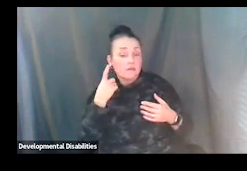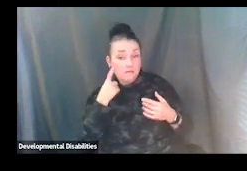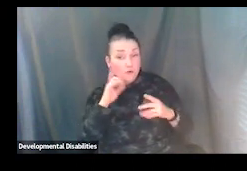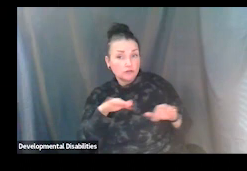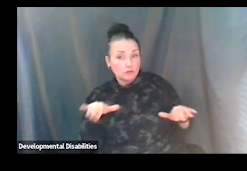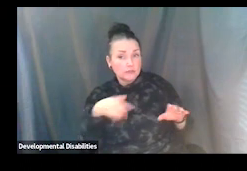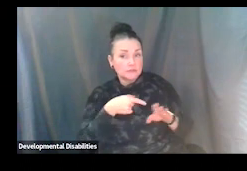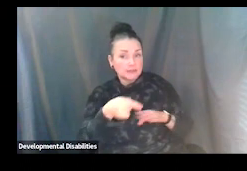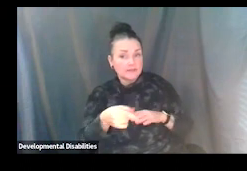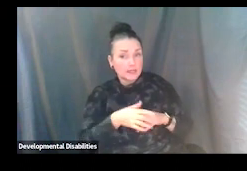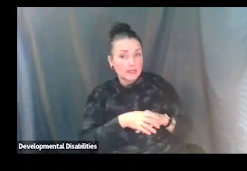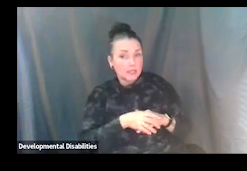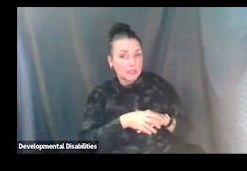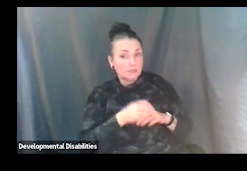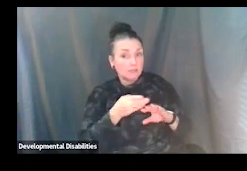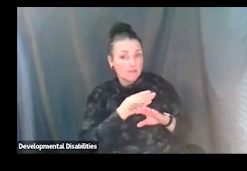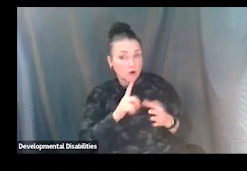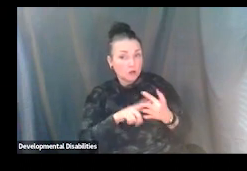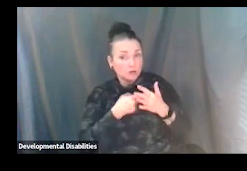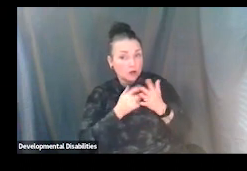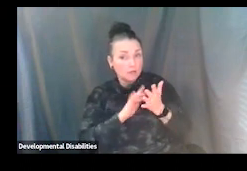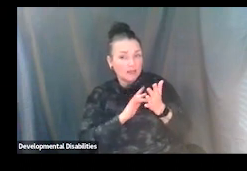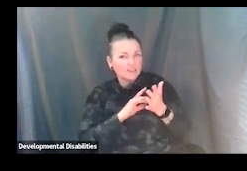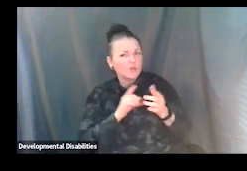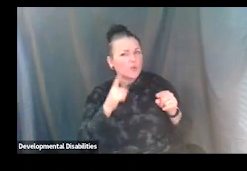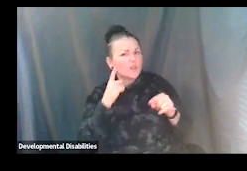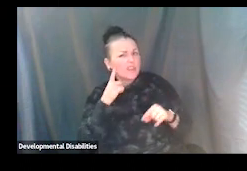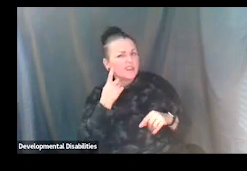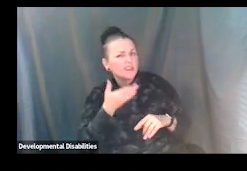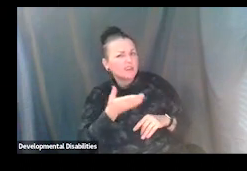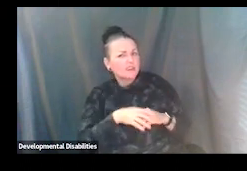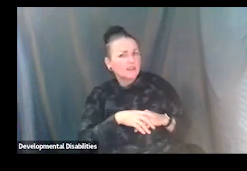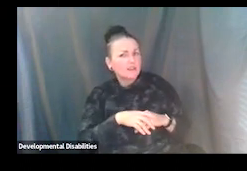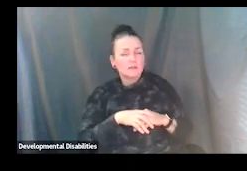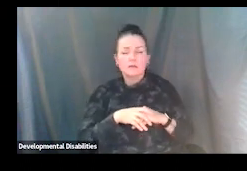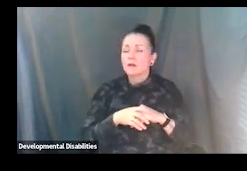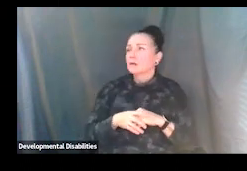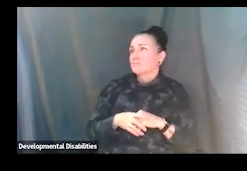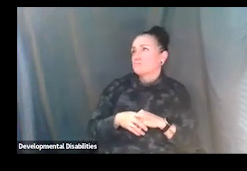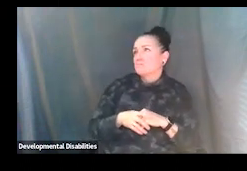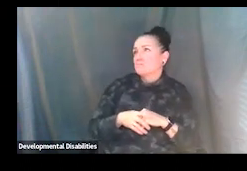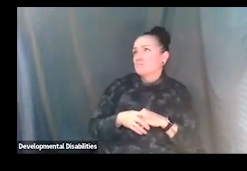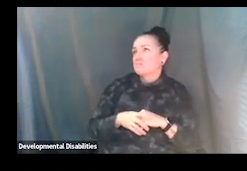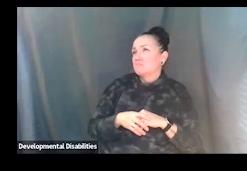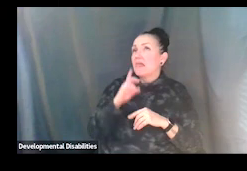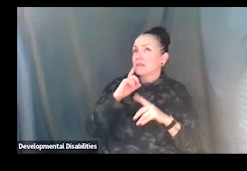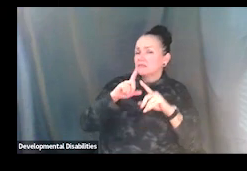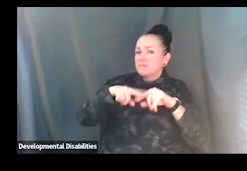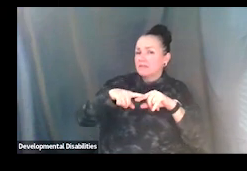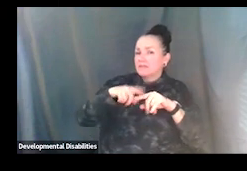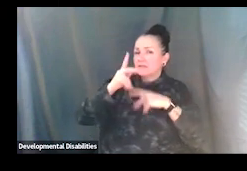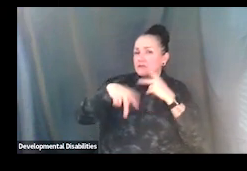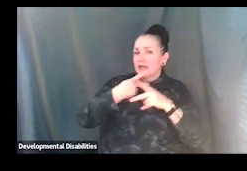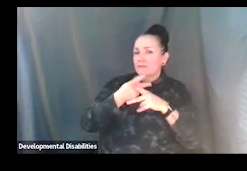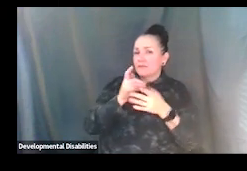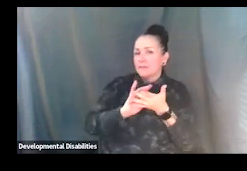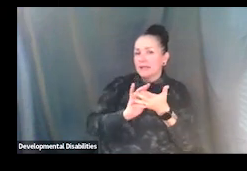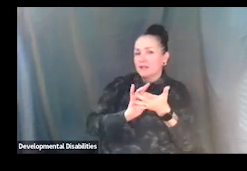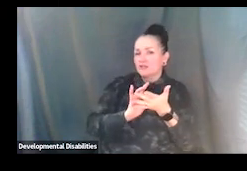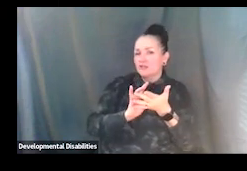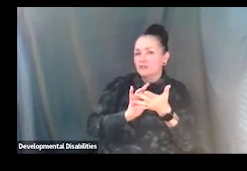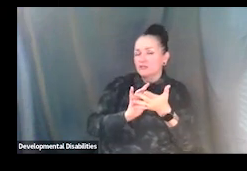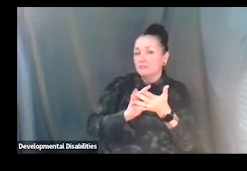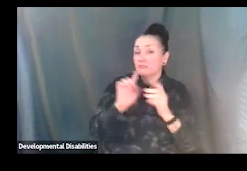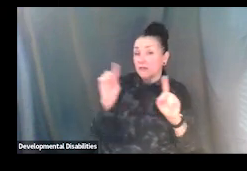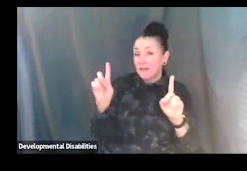neurological workup before beginning medication? I guess it would depend upon which medication, Ben, but I think unfortunately, you know,